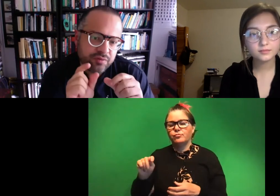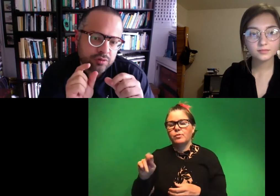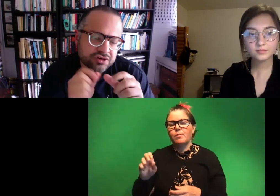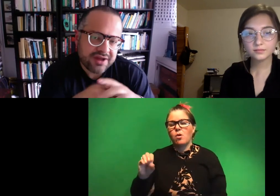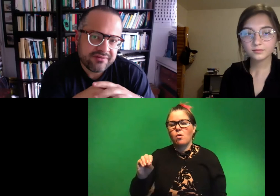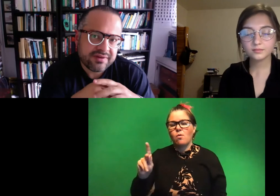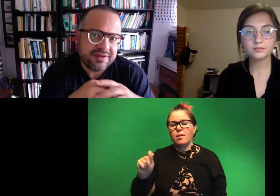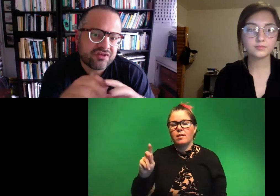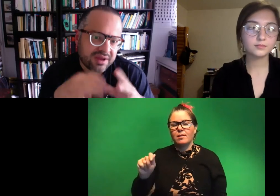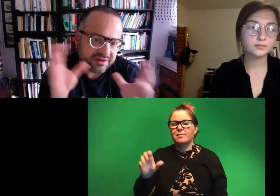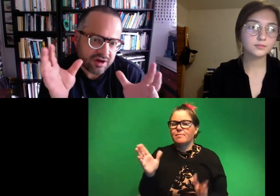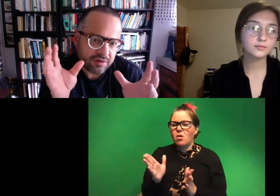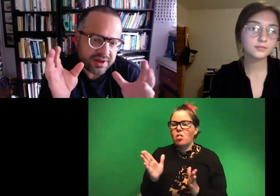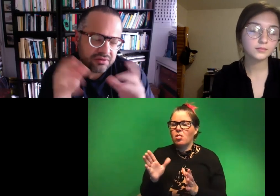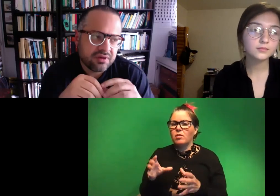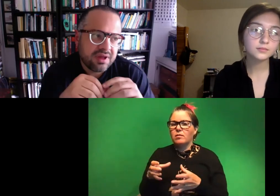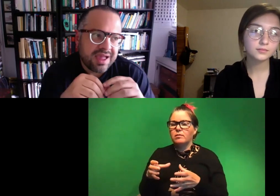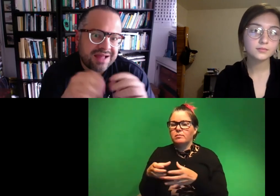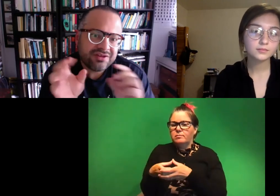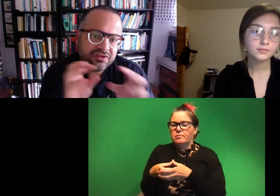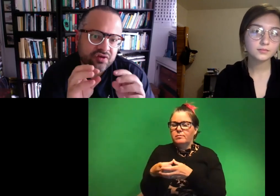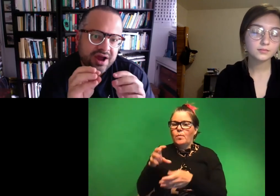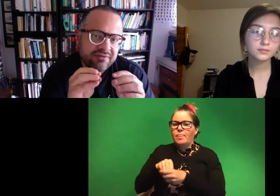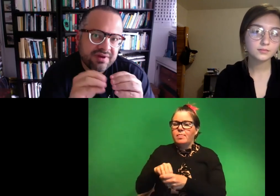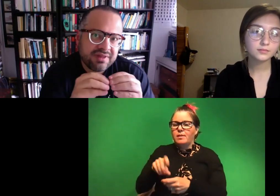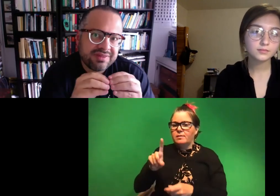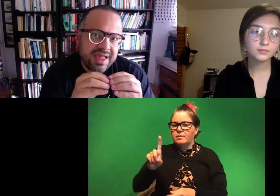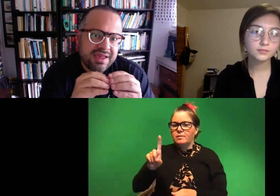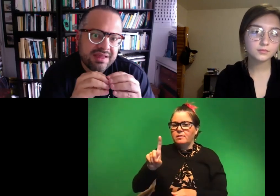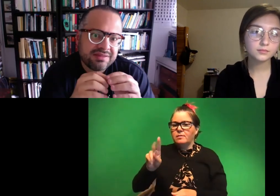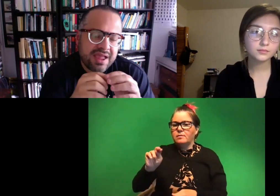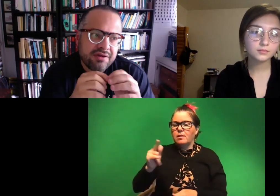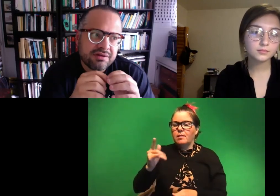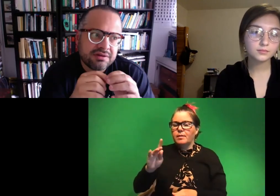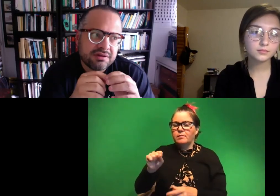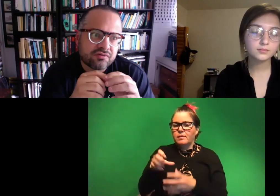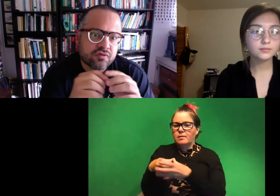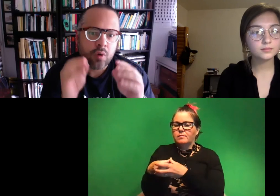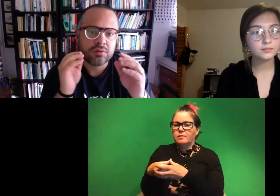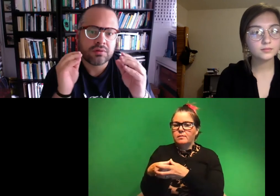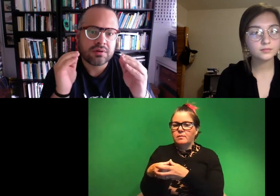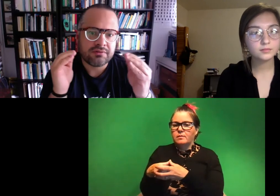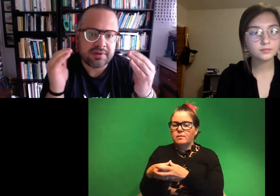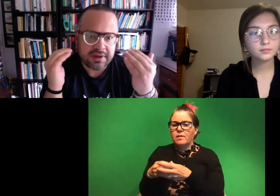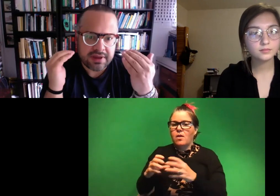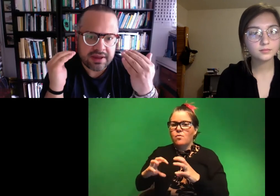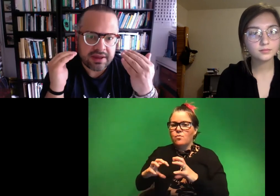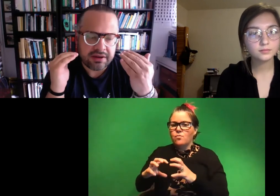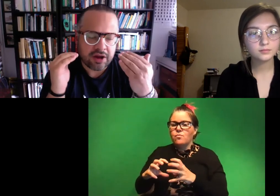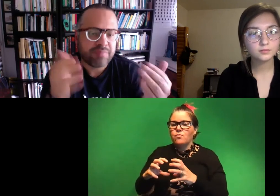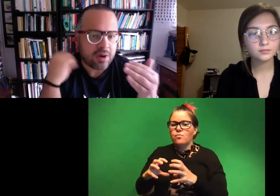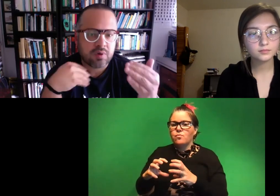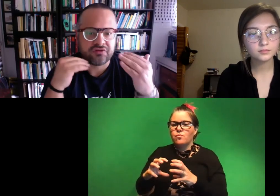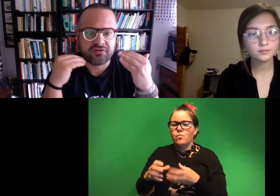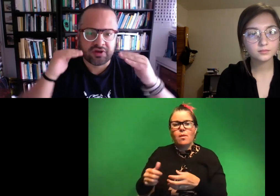very small tribe inside the dung beetles. And this tribe, they roll